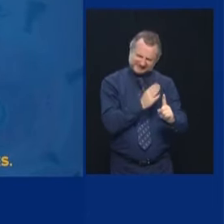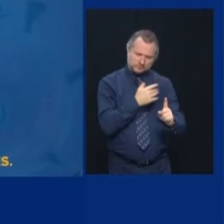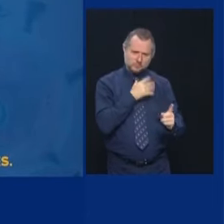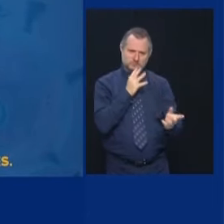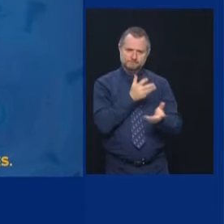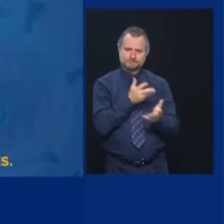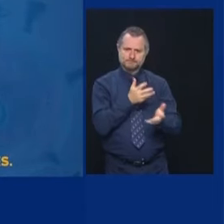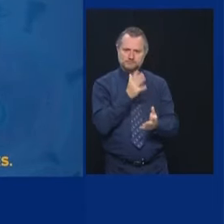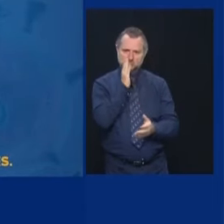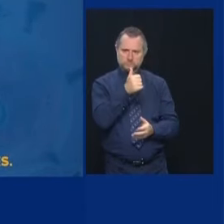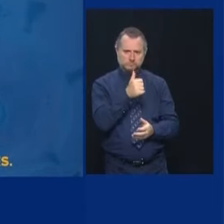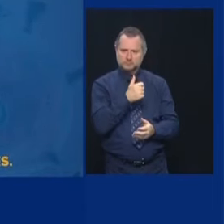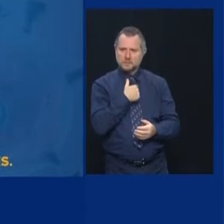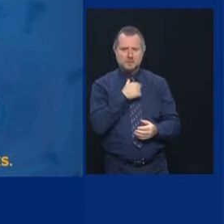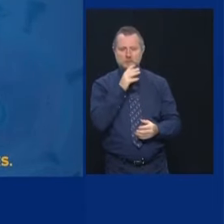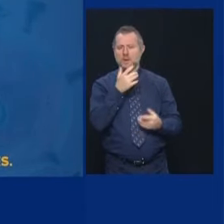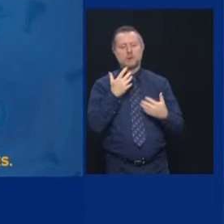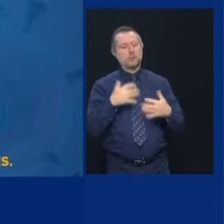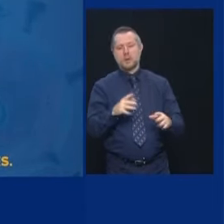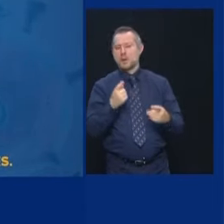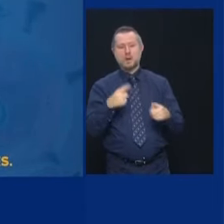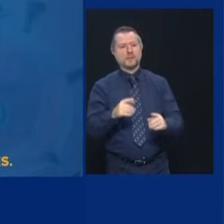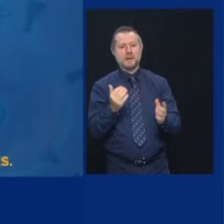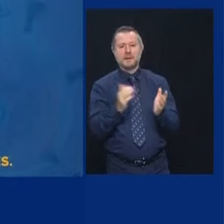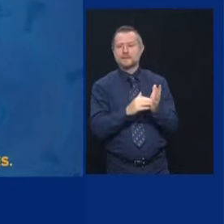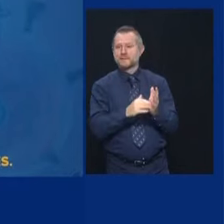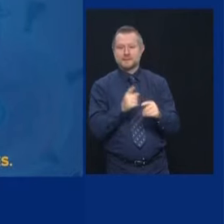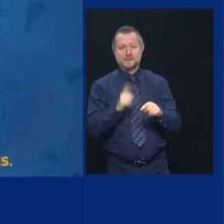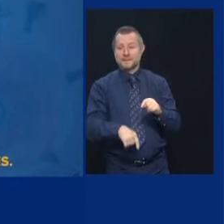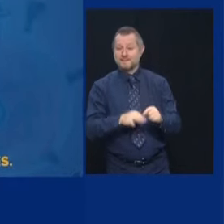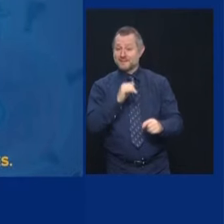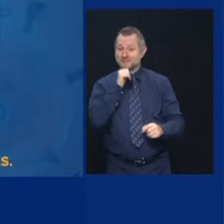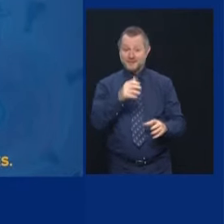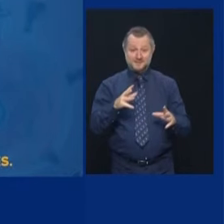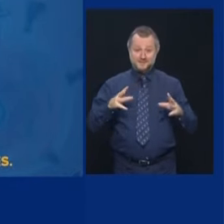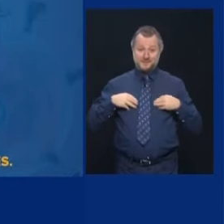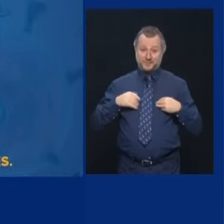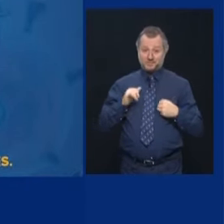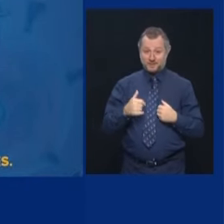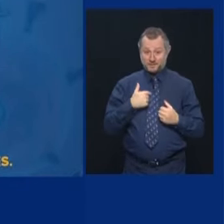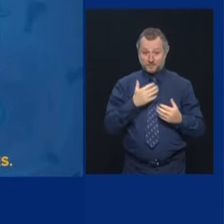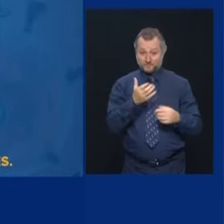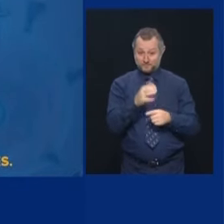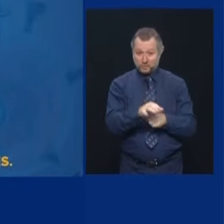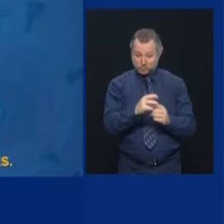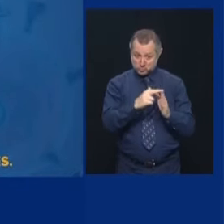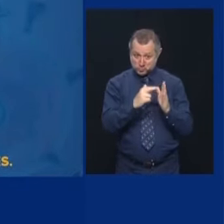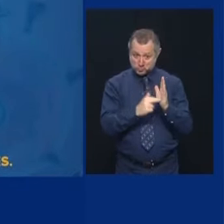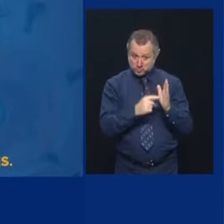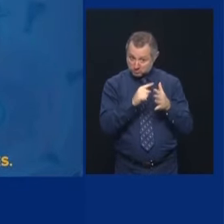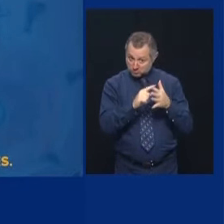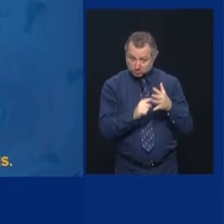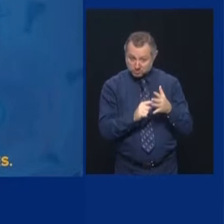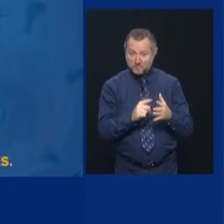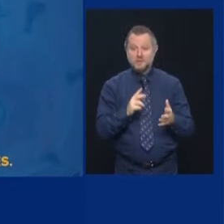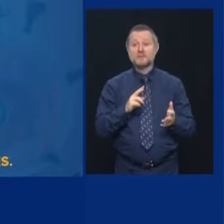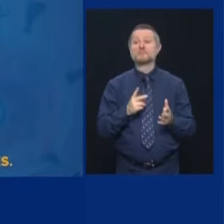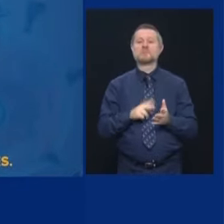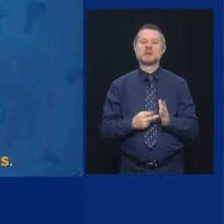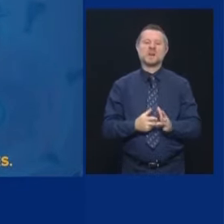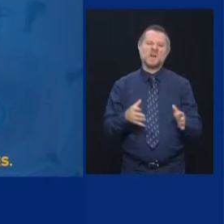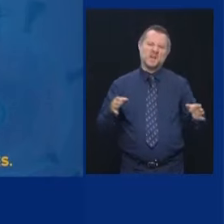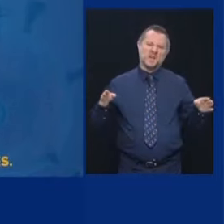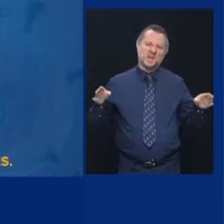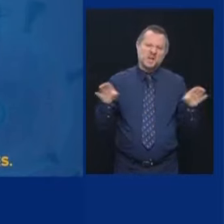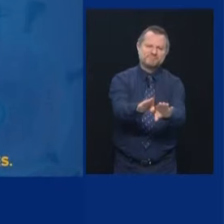happen again. If you do not agree to enforce the rules, then we'll close the